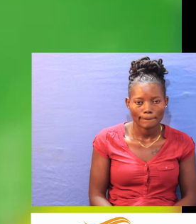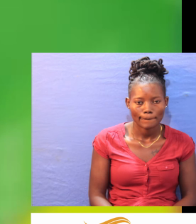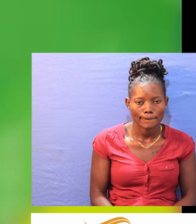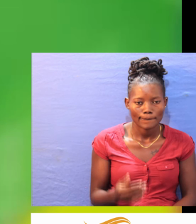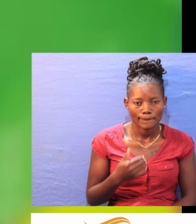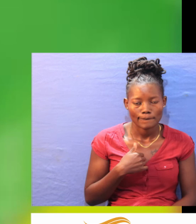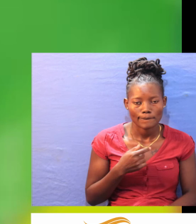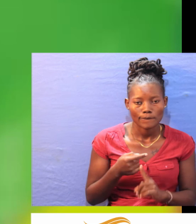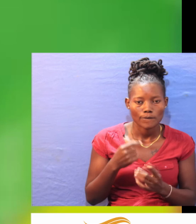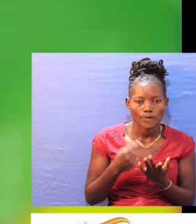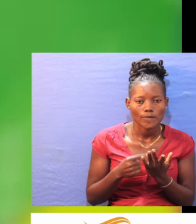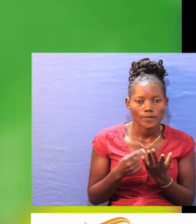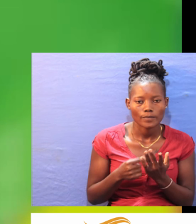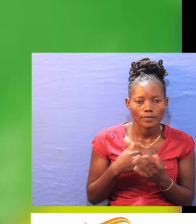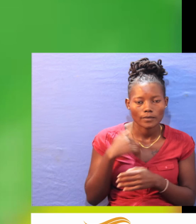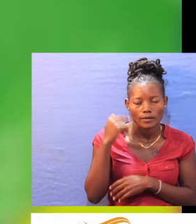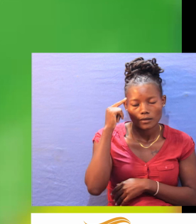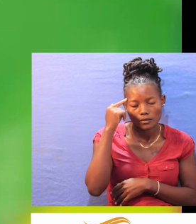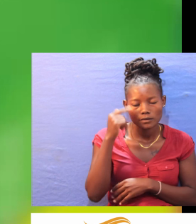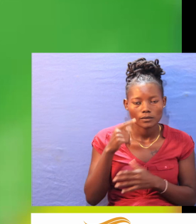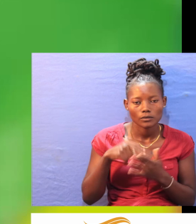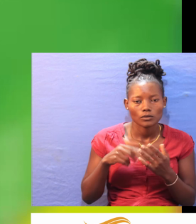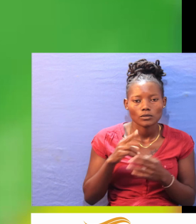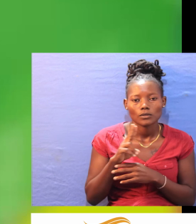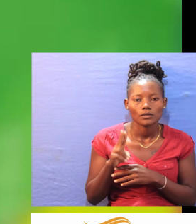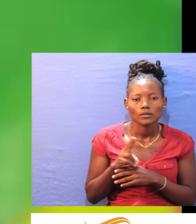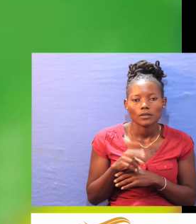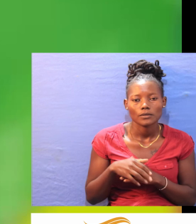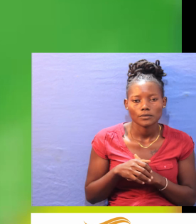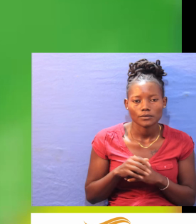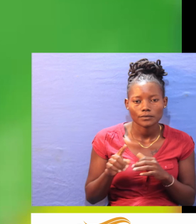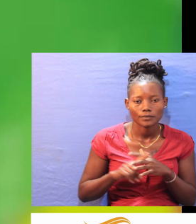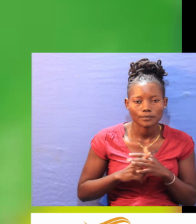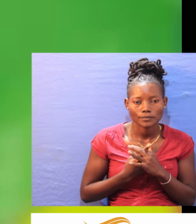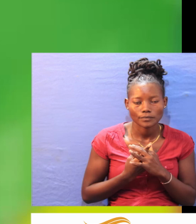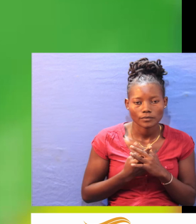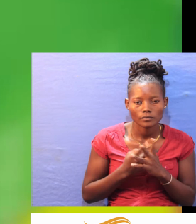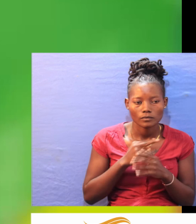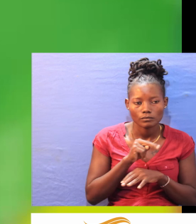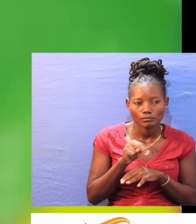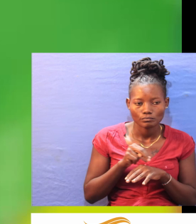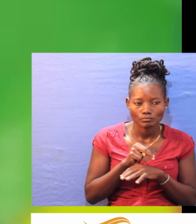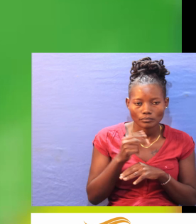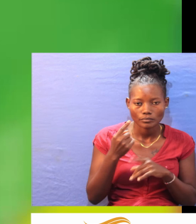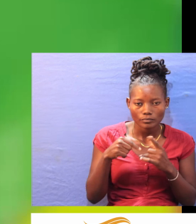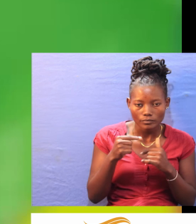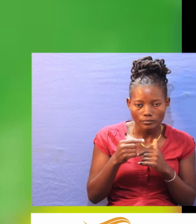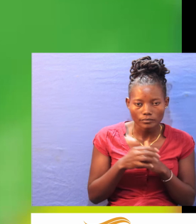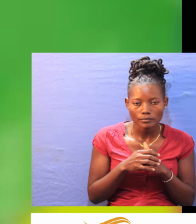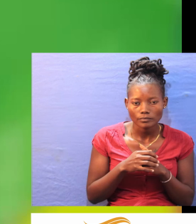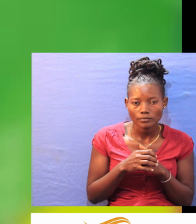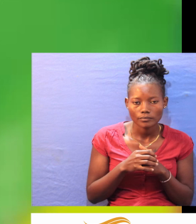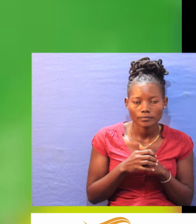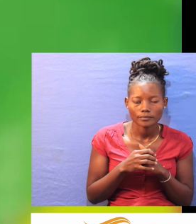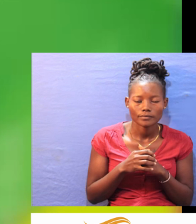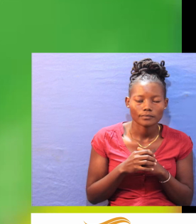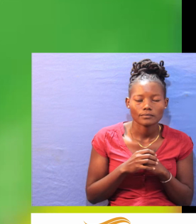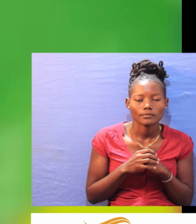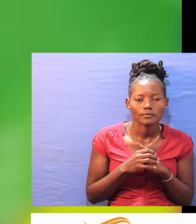I think for me, the strategy I use, I started with national competitions.